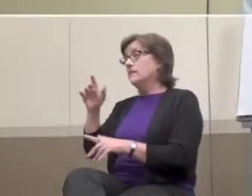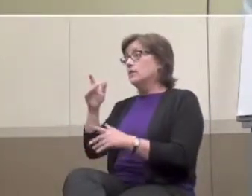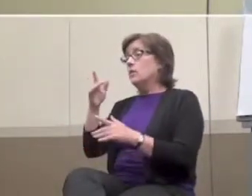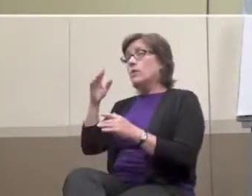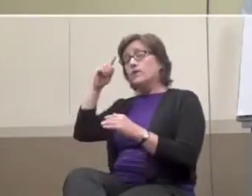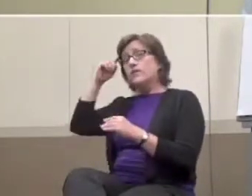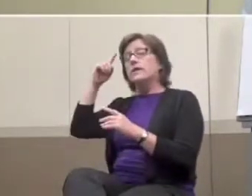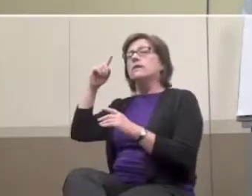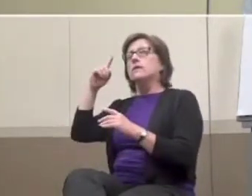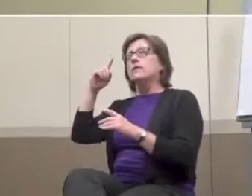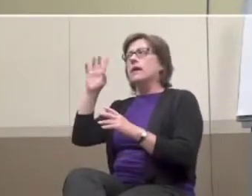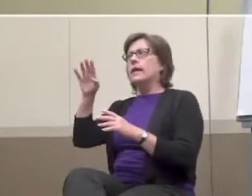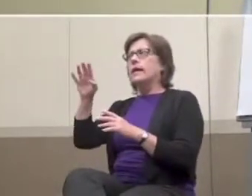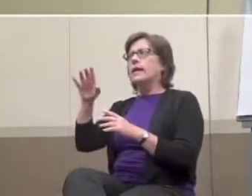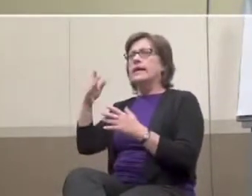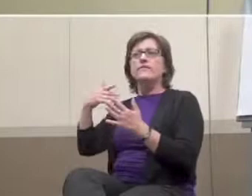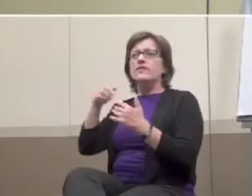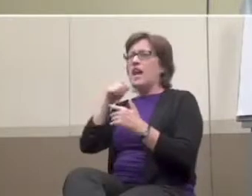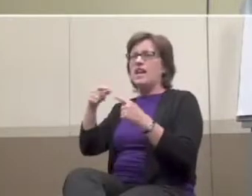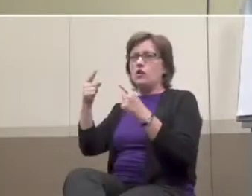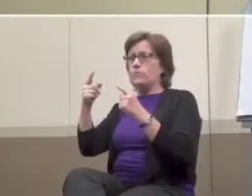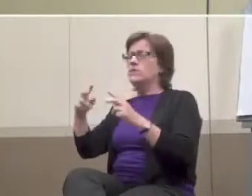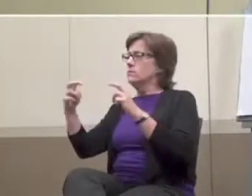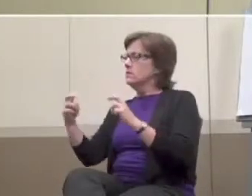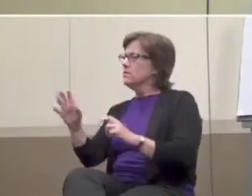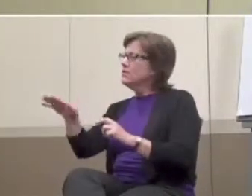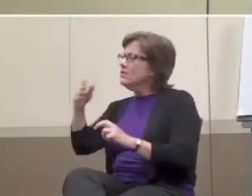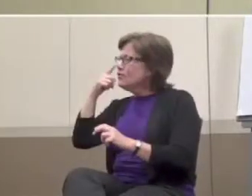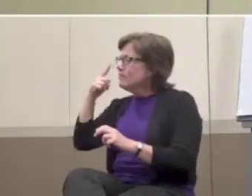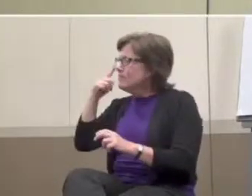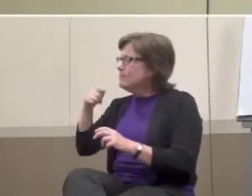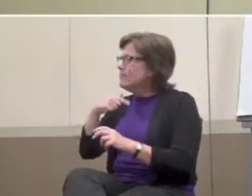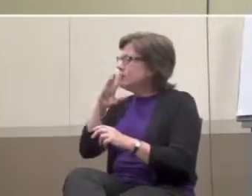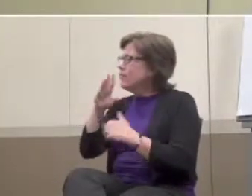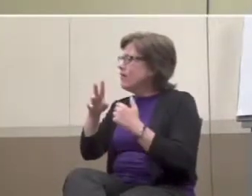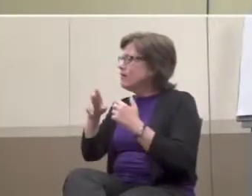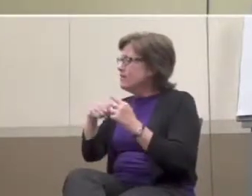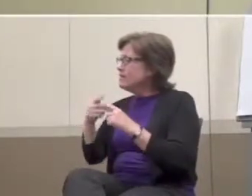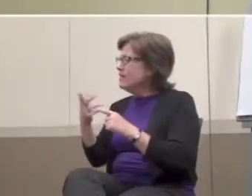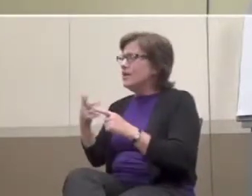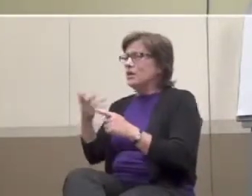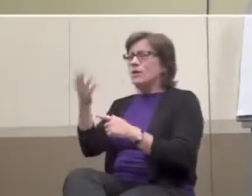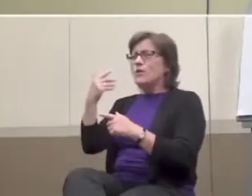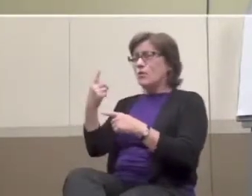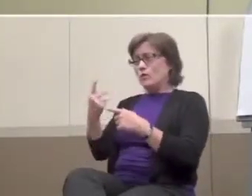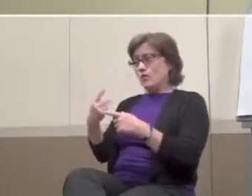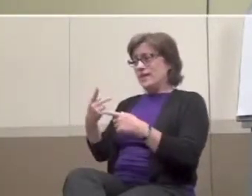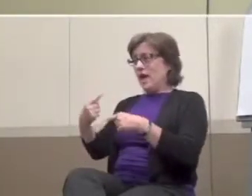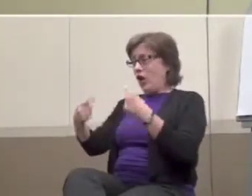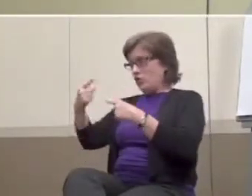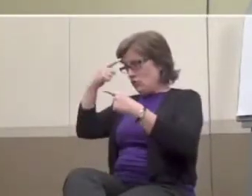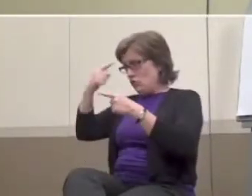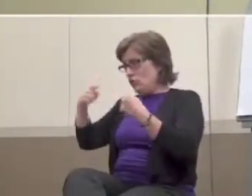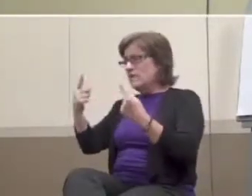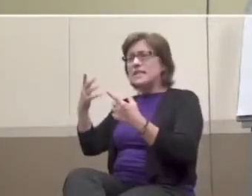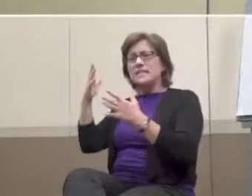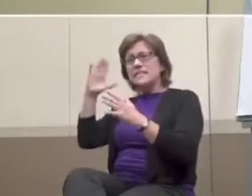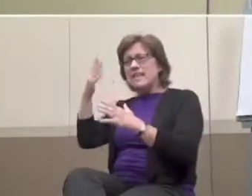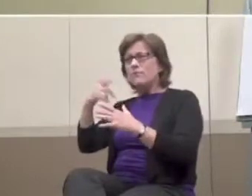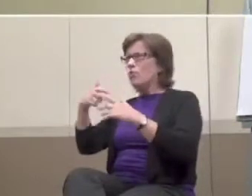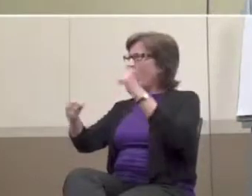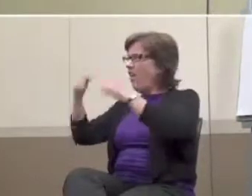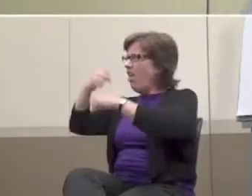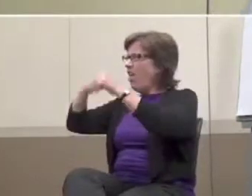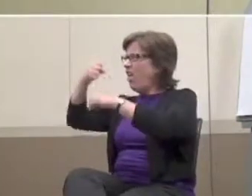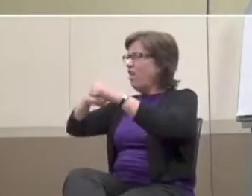on your mind and say, hey, can we talk about something? I'm not really happy with how we argue. It seems like when we argue, we just want to beat each other up. And